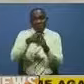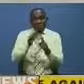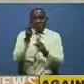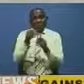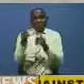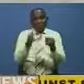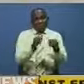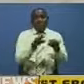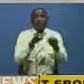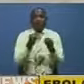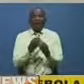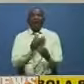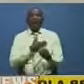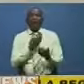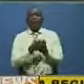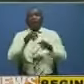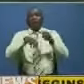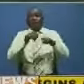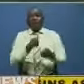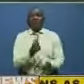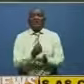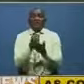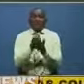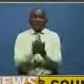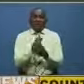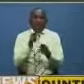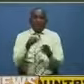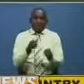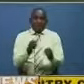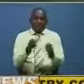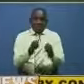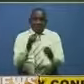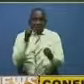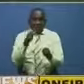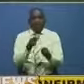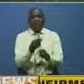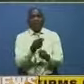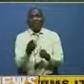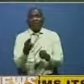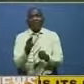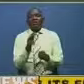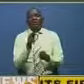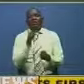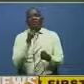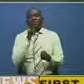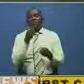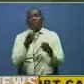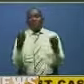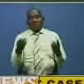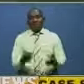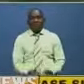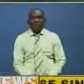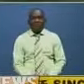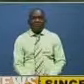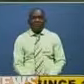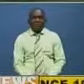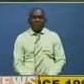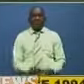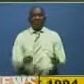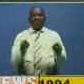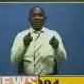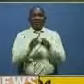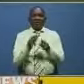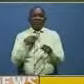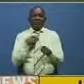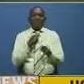individuals and organizations in this time of emergency since their resources are overstretched. We have actually in